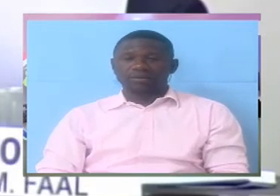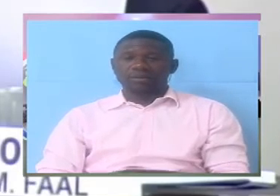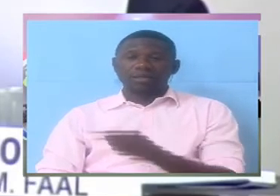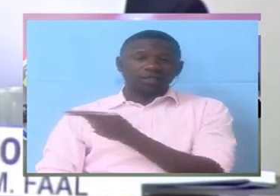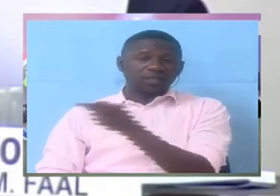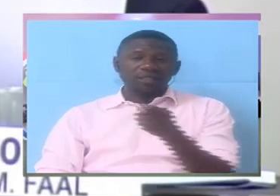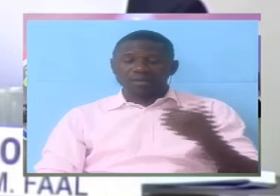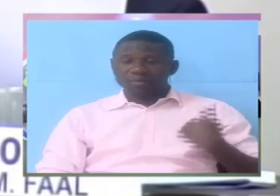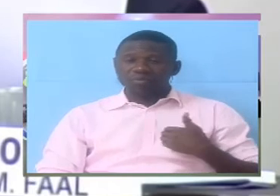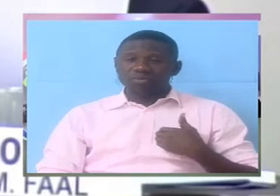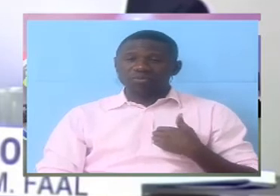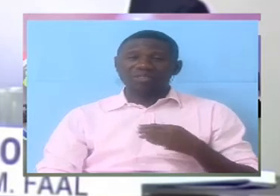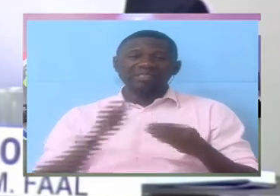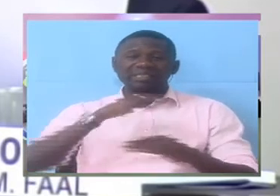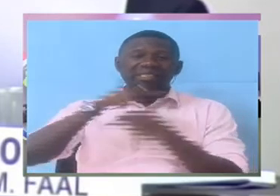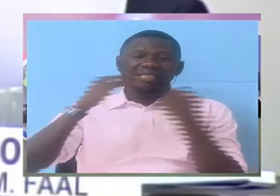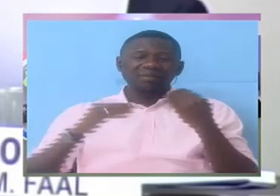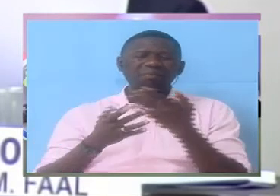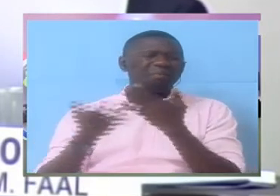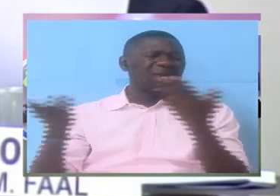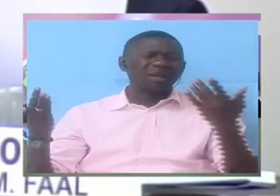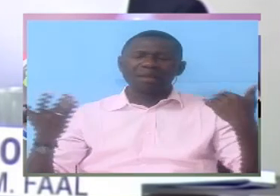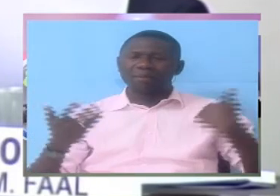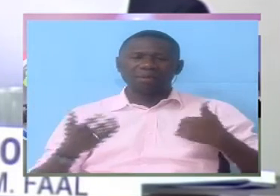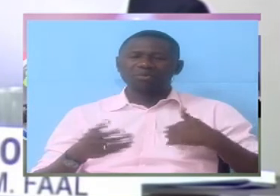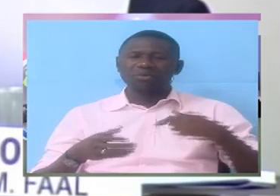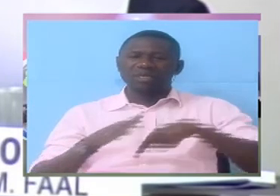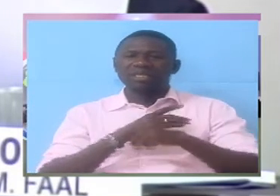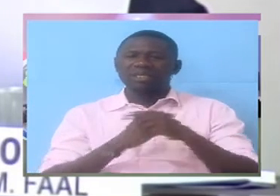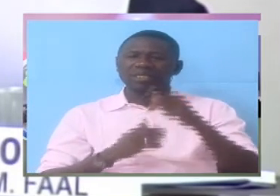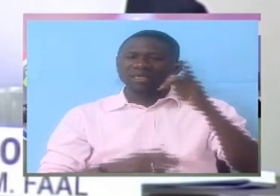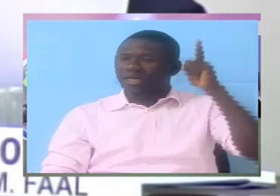killed countless people in Liberia.